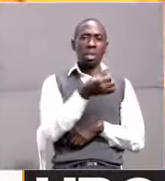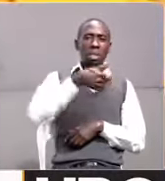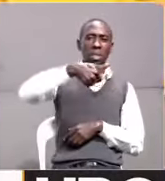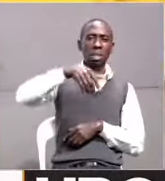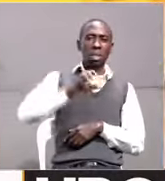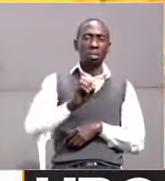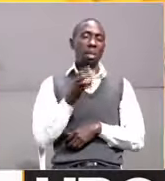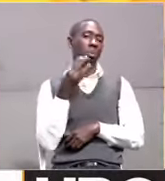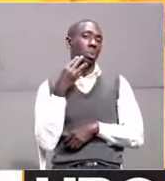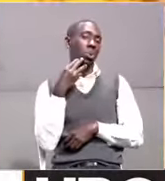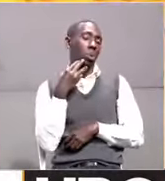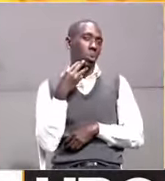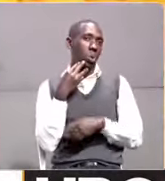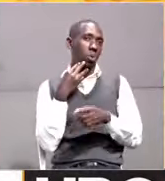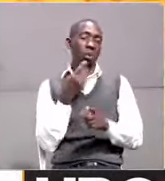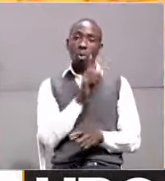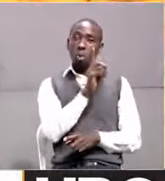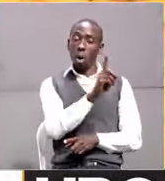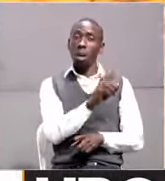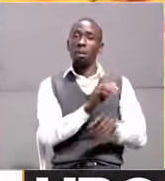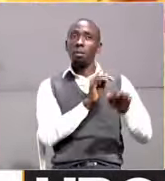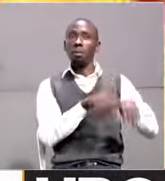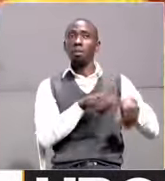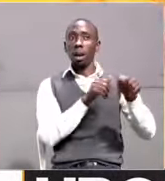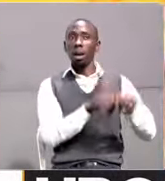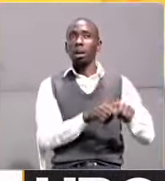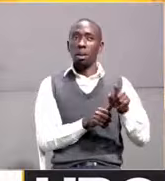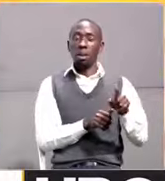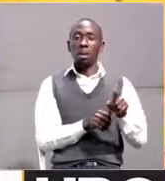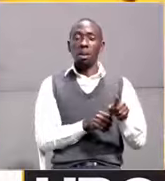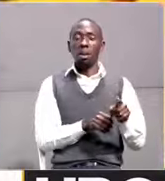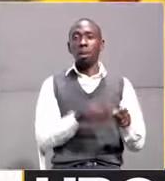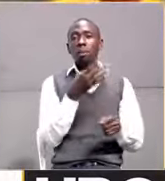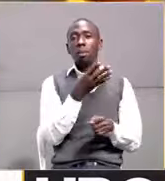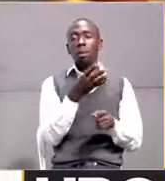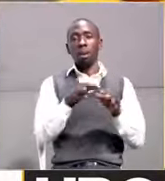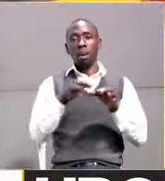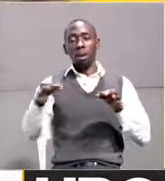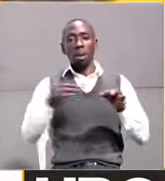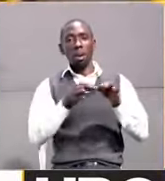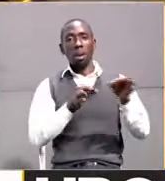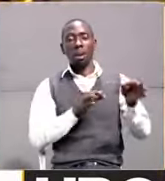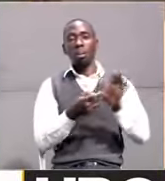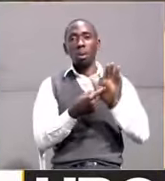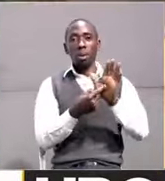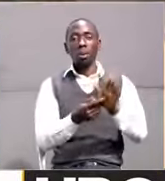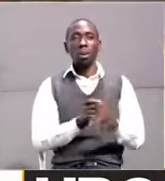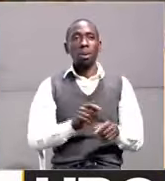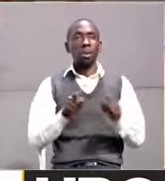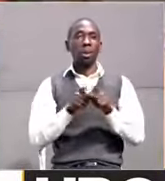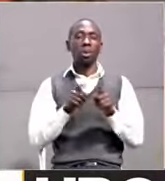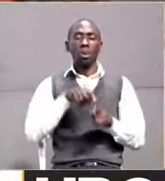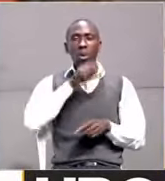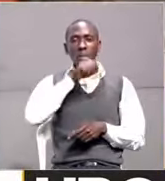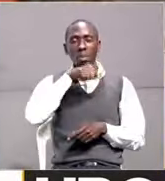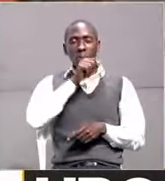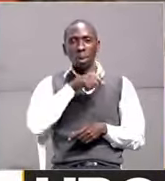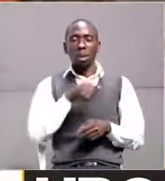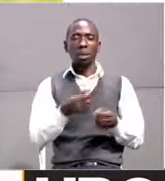one farm or the units, the 4-acre model. The pigare also gives me. So you hear Biamkama